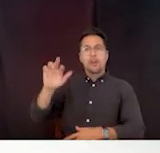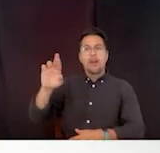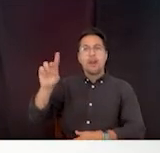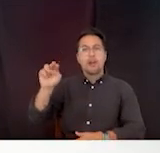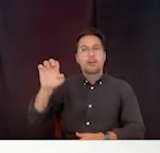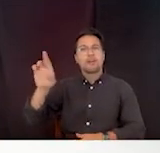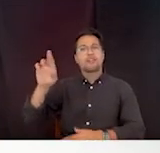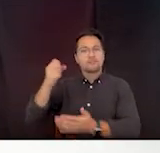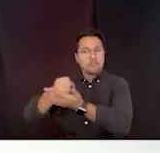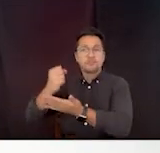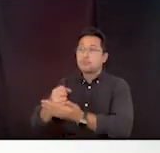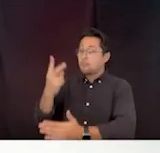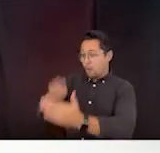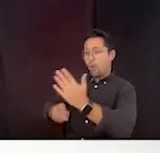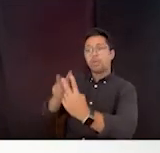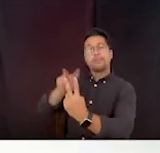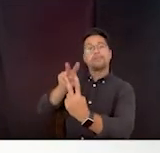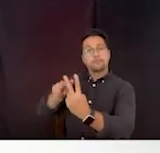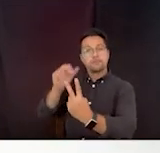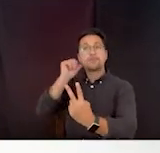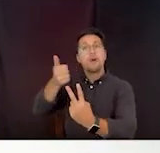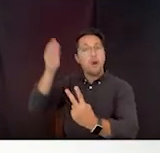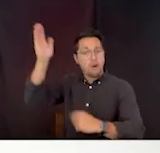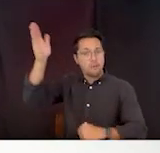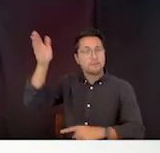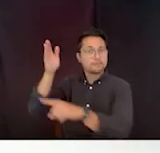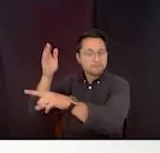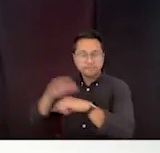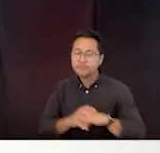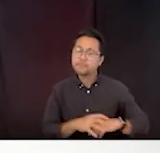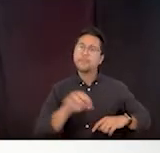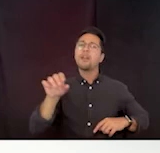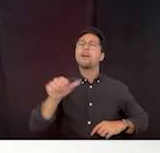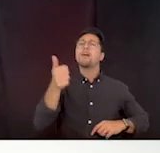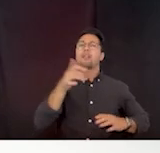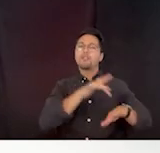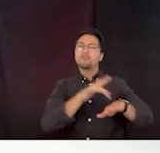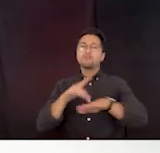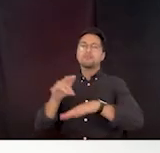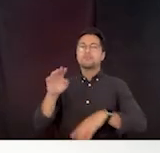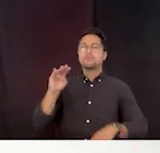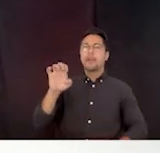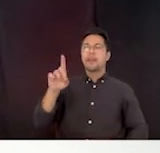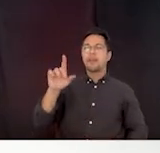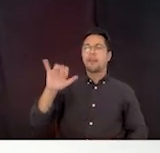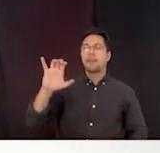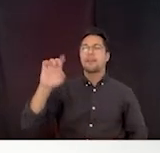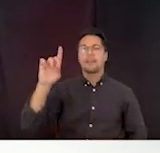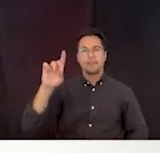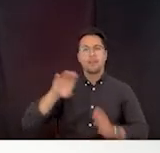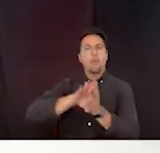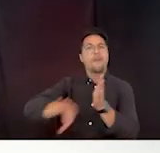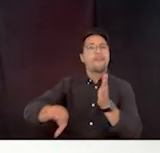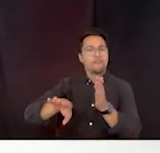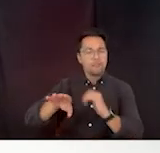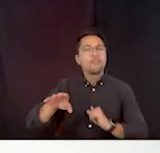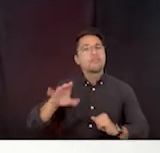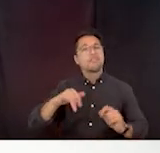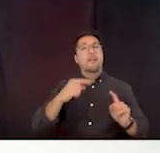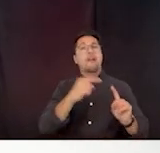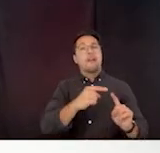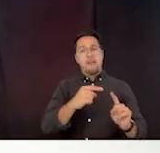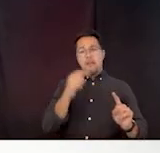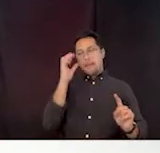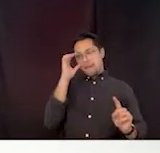tomorrow. I also wanted to add, another resource is the Medicaid waiver we have listed up here. So the Medicaid waiver